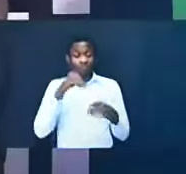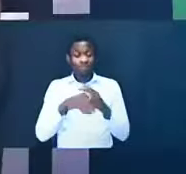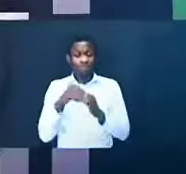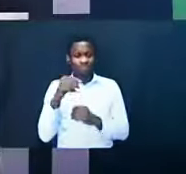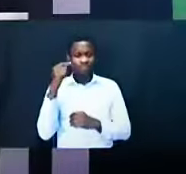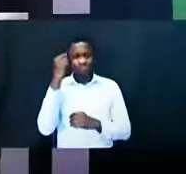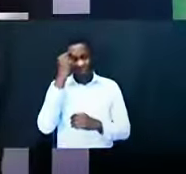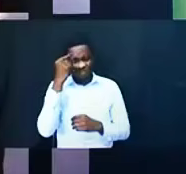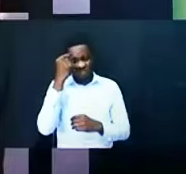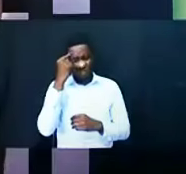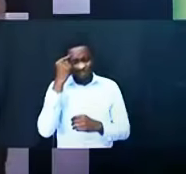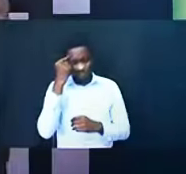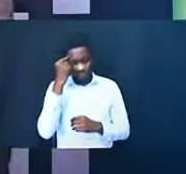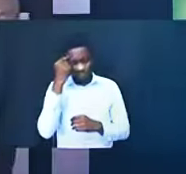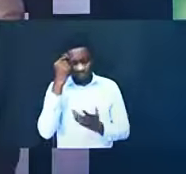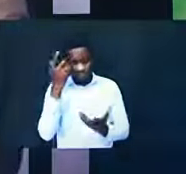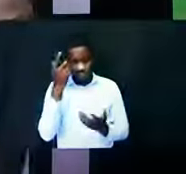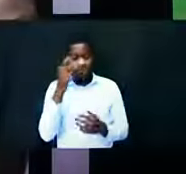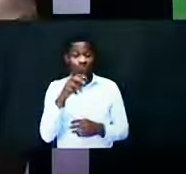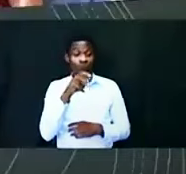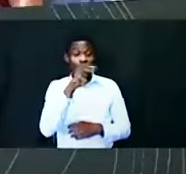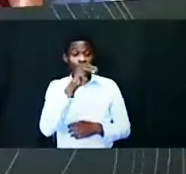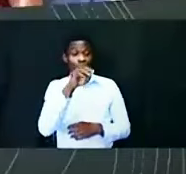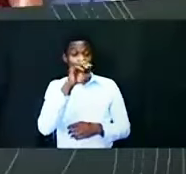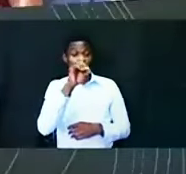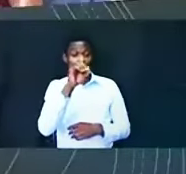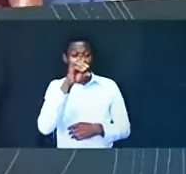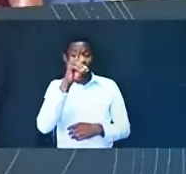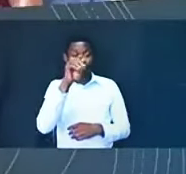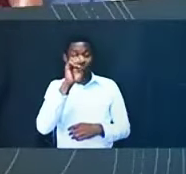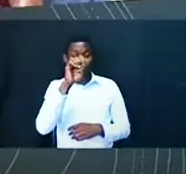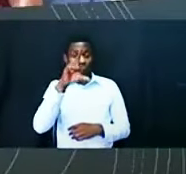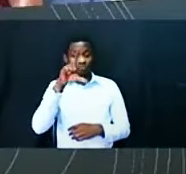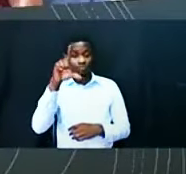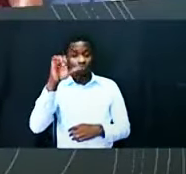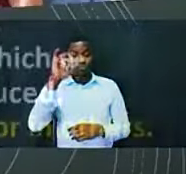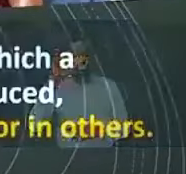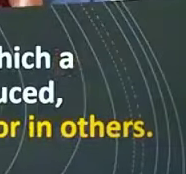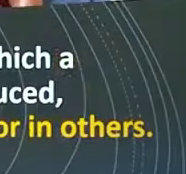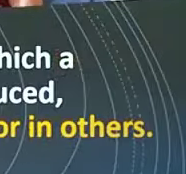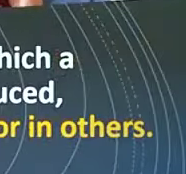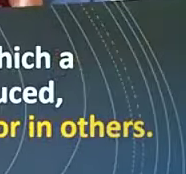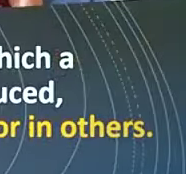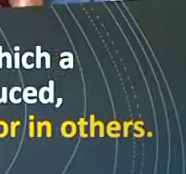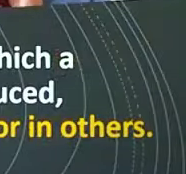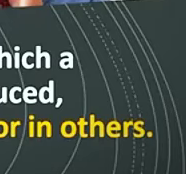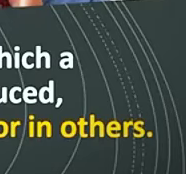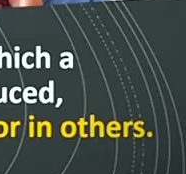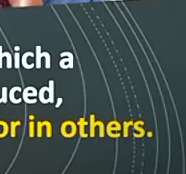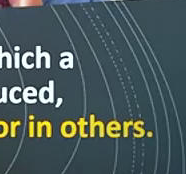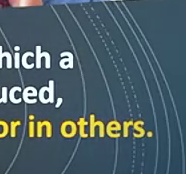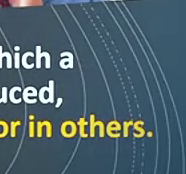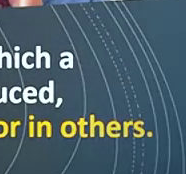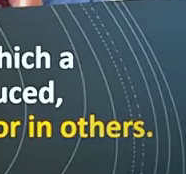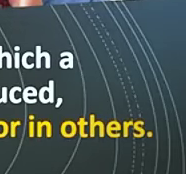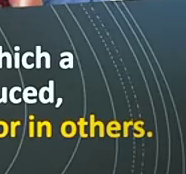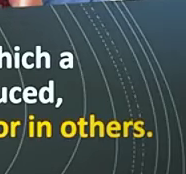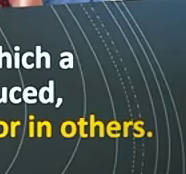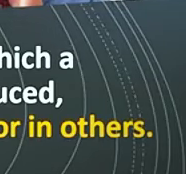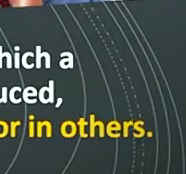modeling is a therapy in which a particular behavior is elicited.